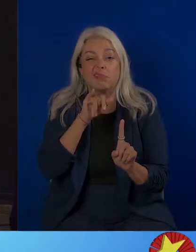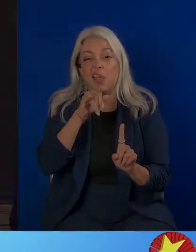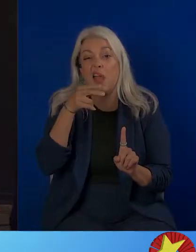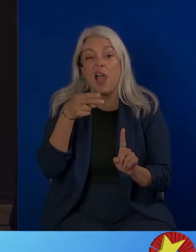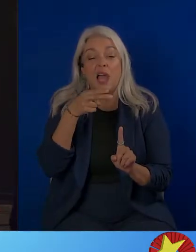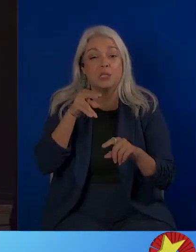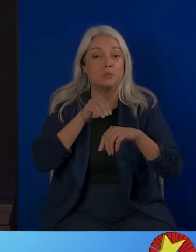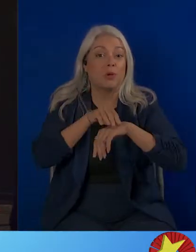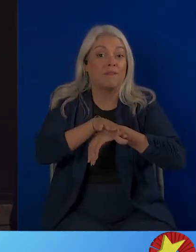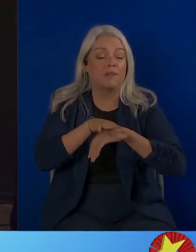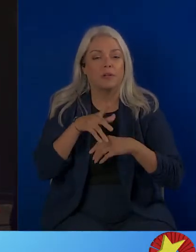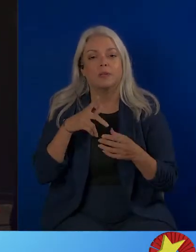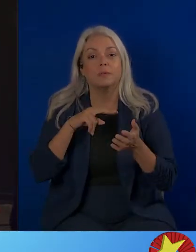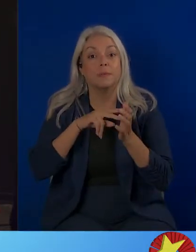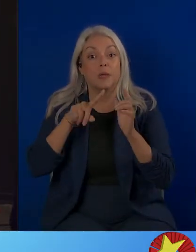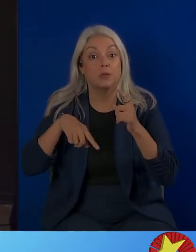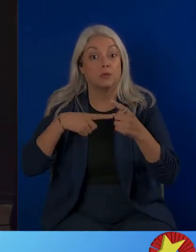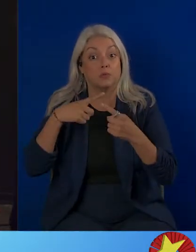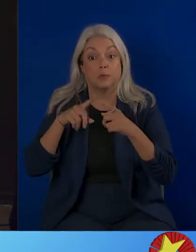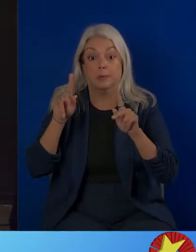that when a group of people